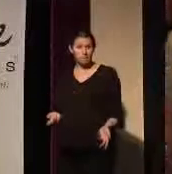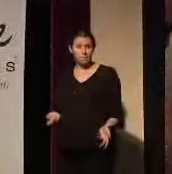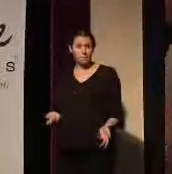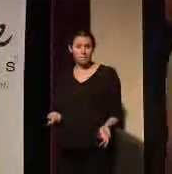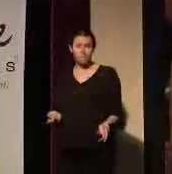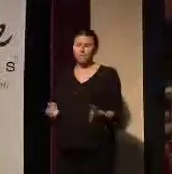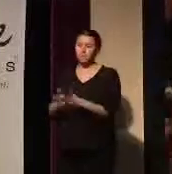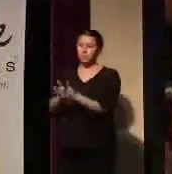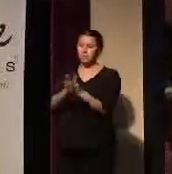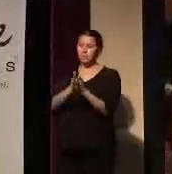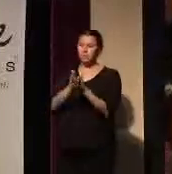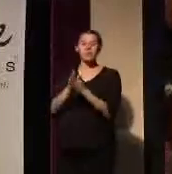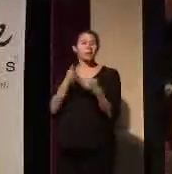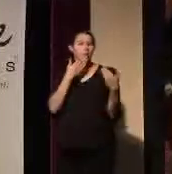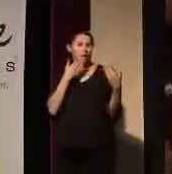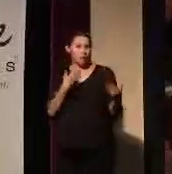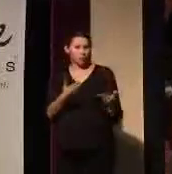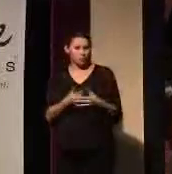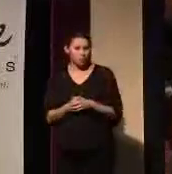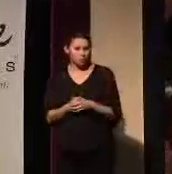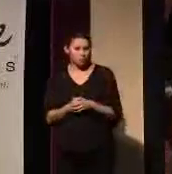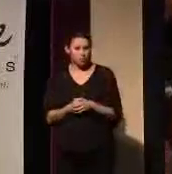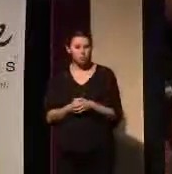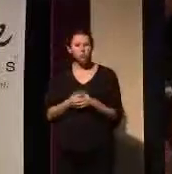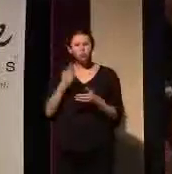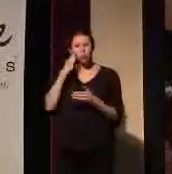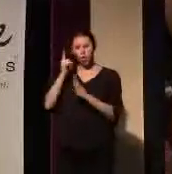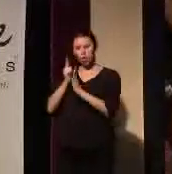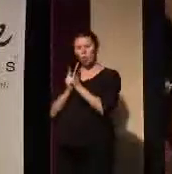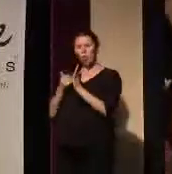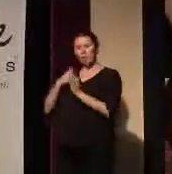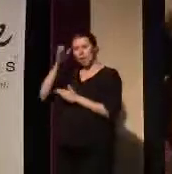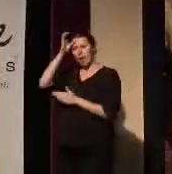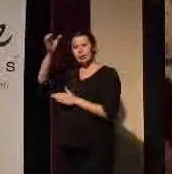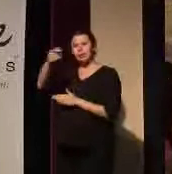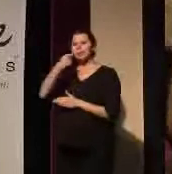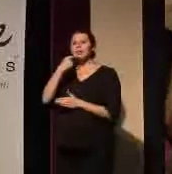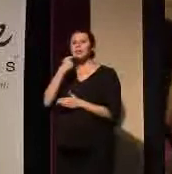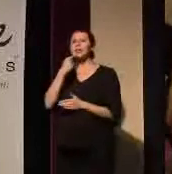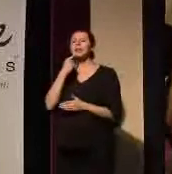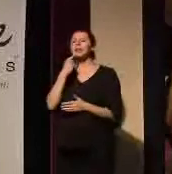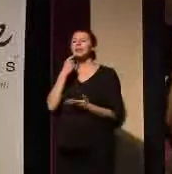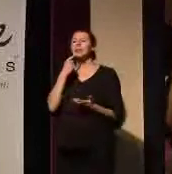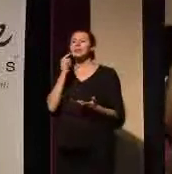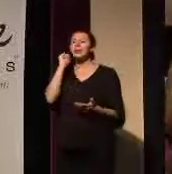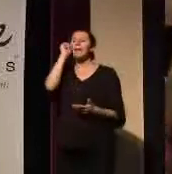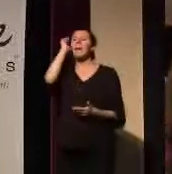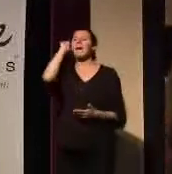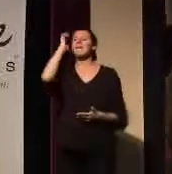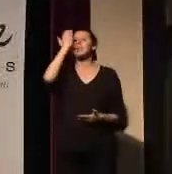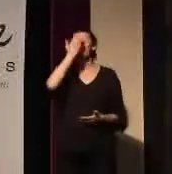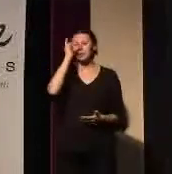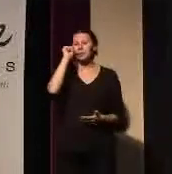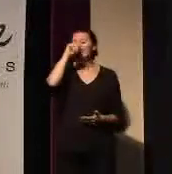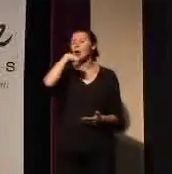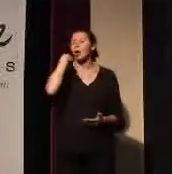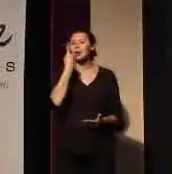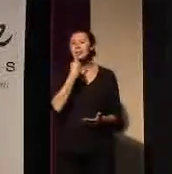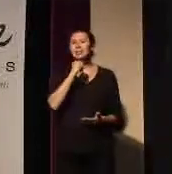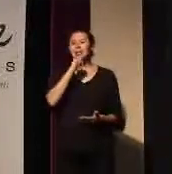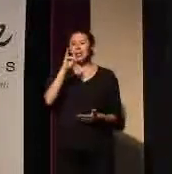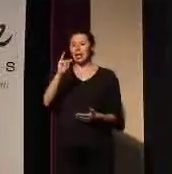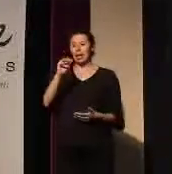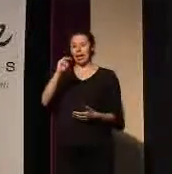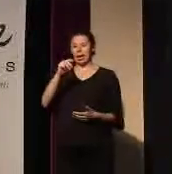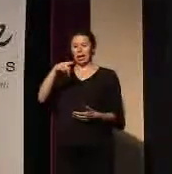Thank you. You know, we have a concept in the law called the appearance of impropriety. The appearance of